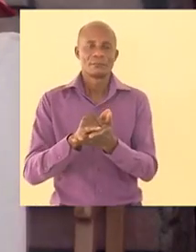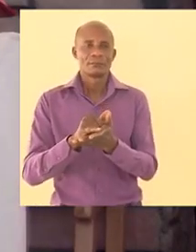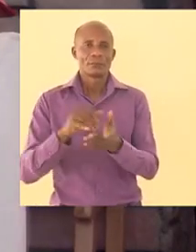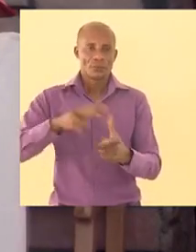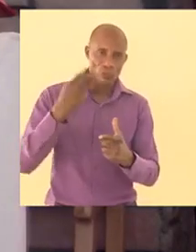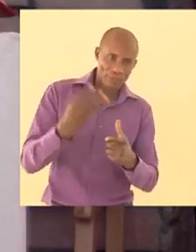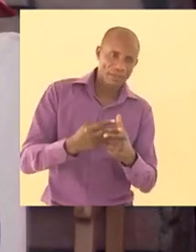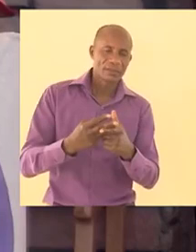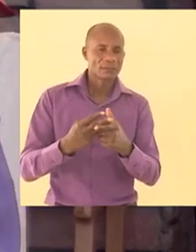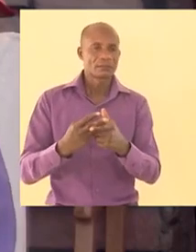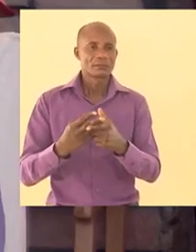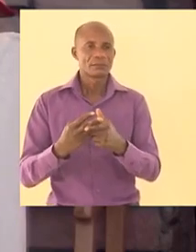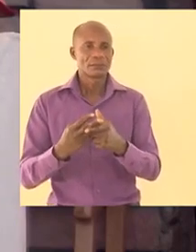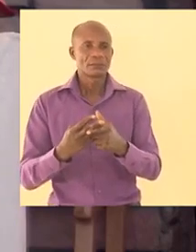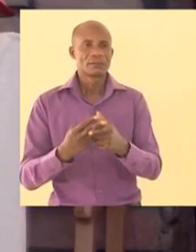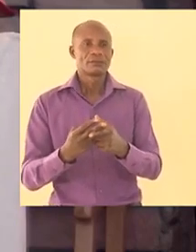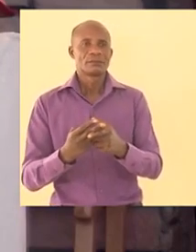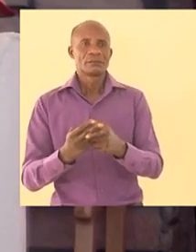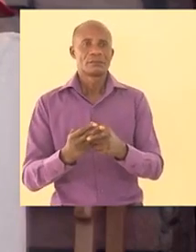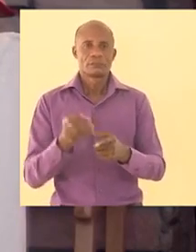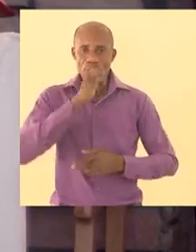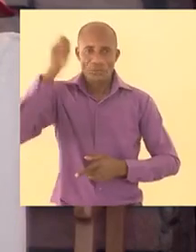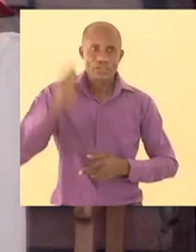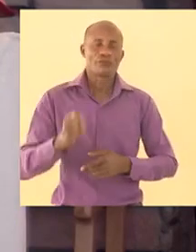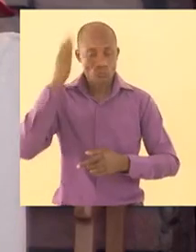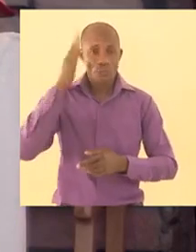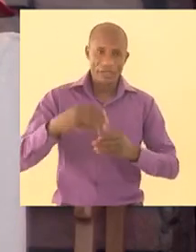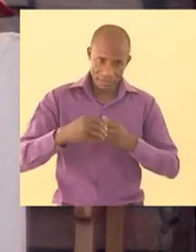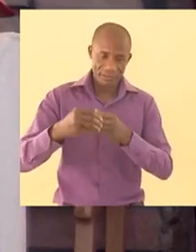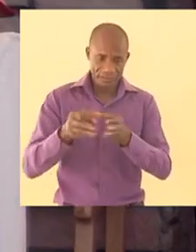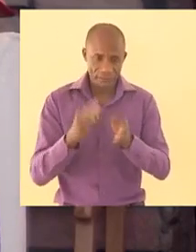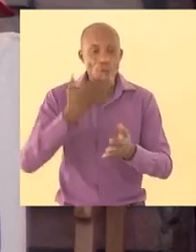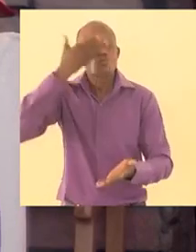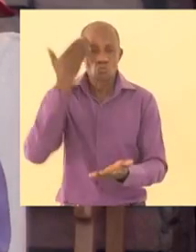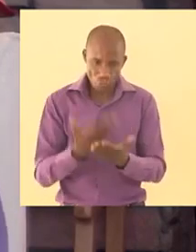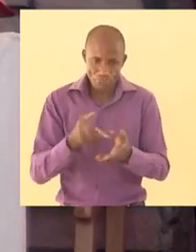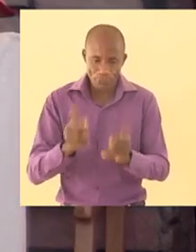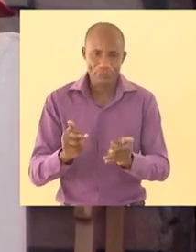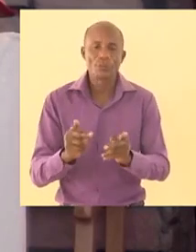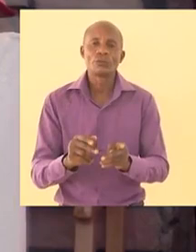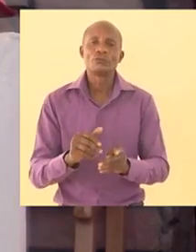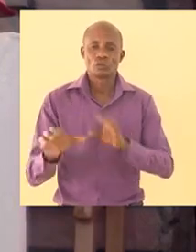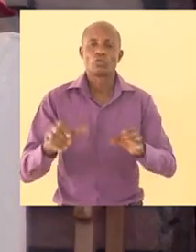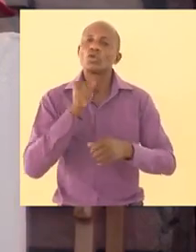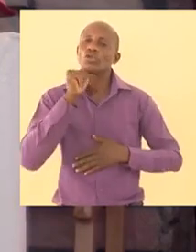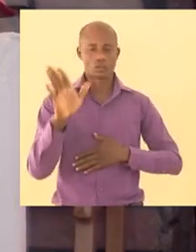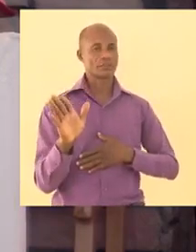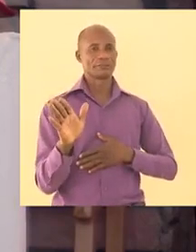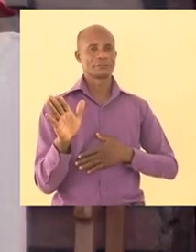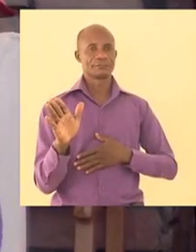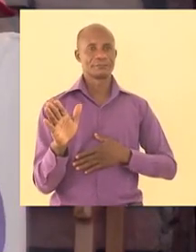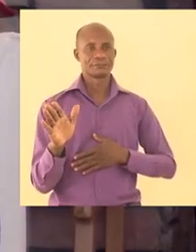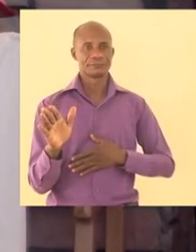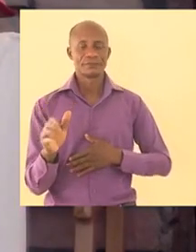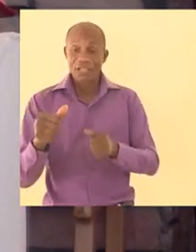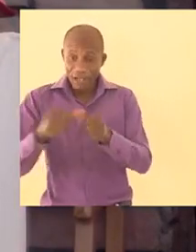Burke that says that evil will dominate when good people do nothing? Evil will dominate. Everyone that I